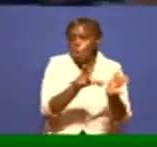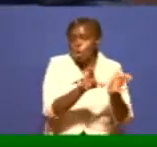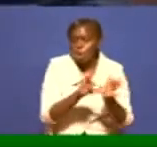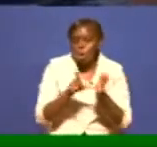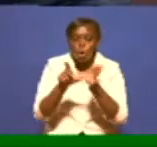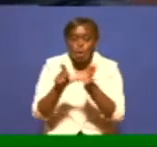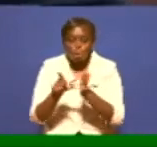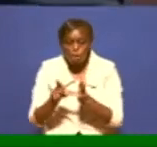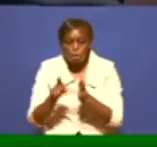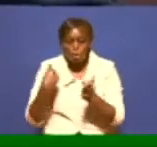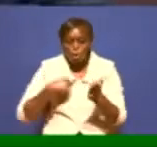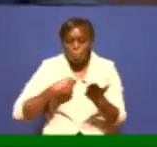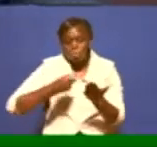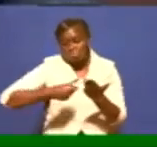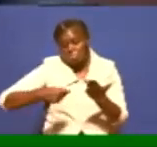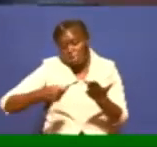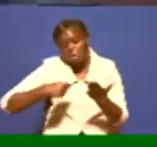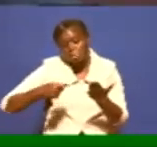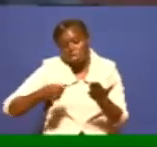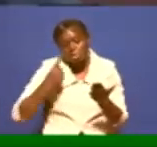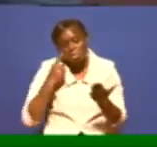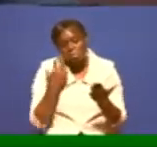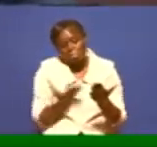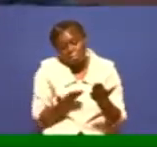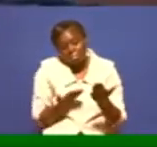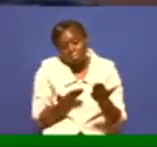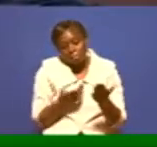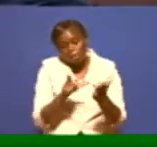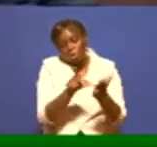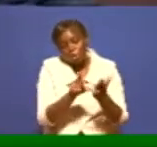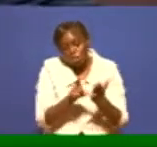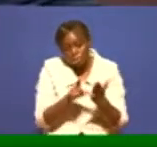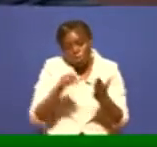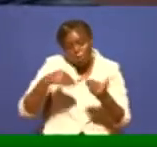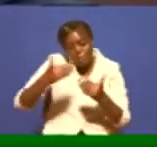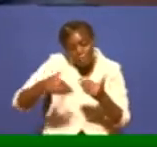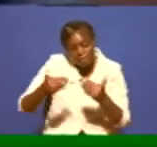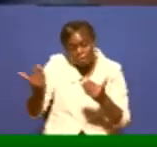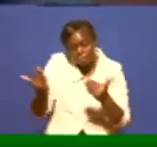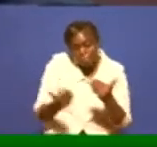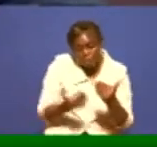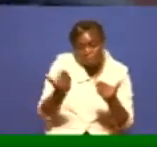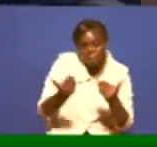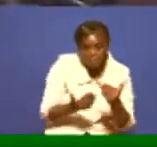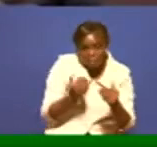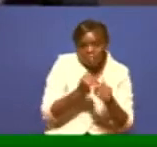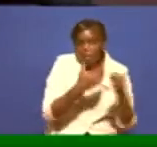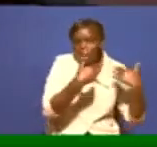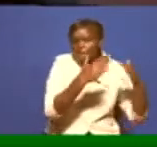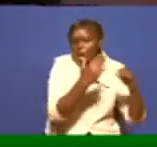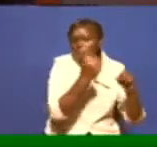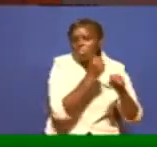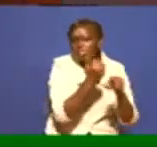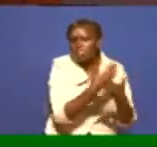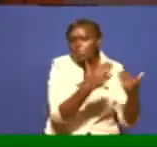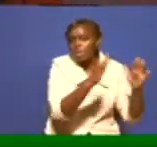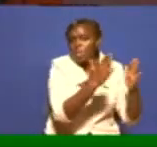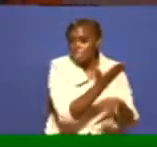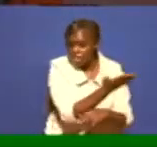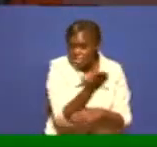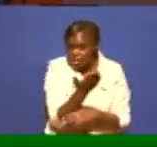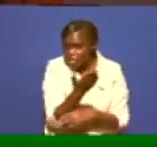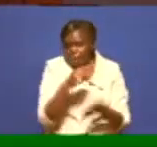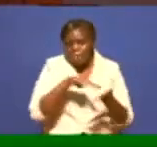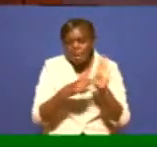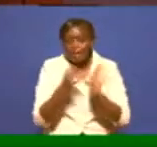sign the papers, and what we see is either loan in materials coming into Kenya, things are done outside there. What that means,